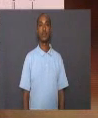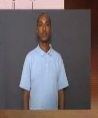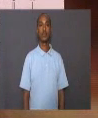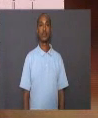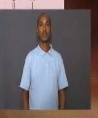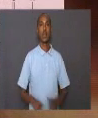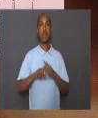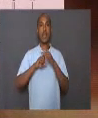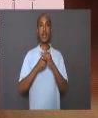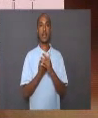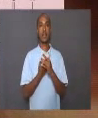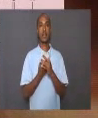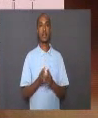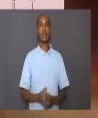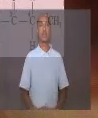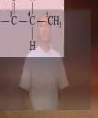Begin.